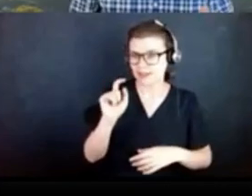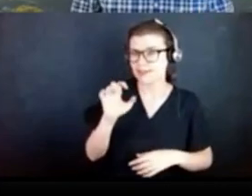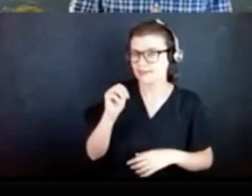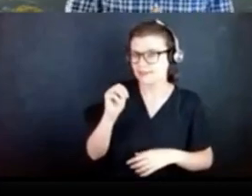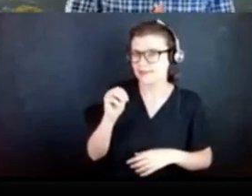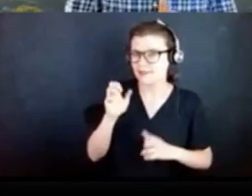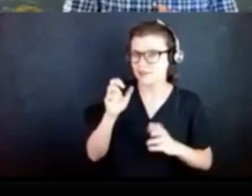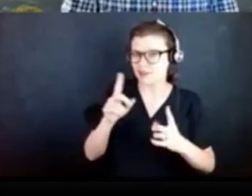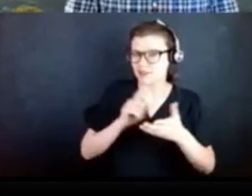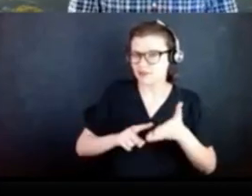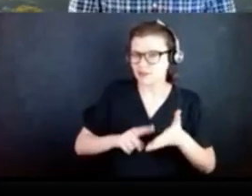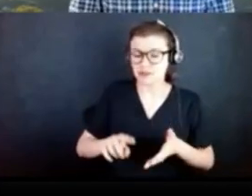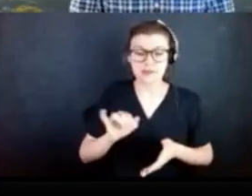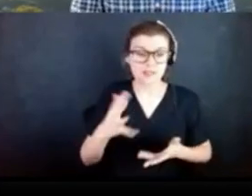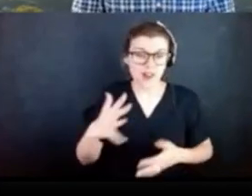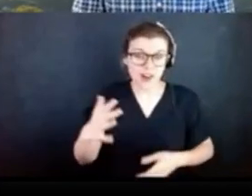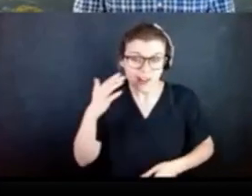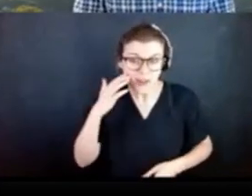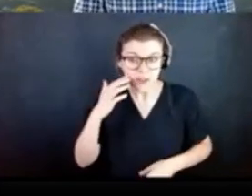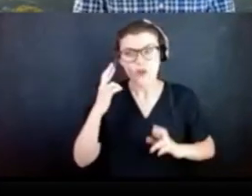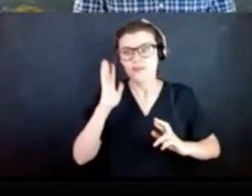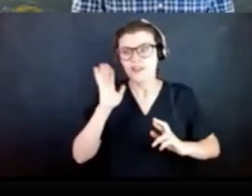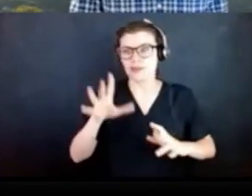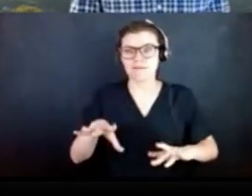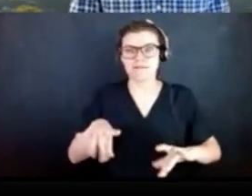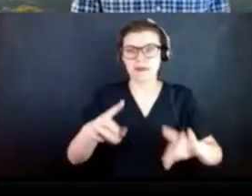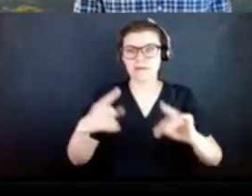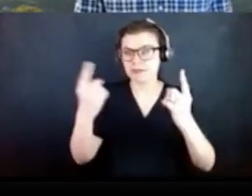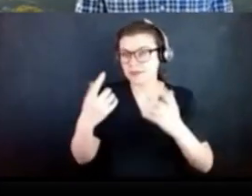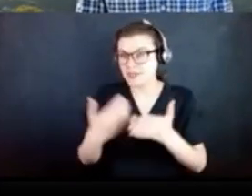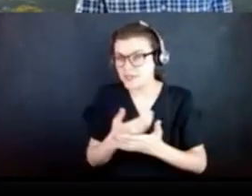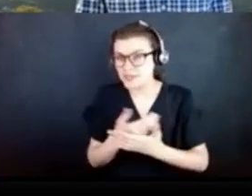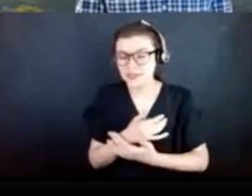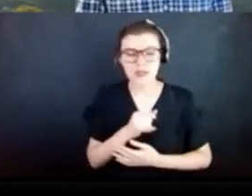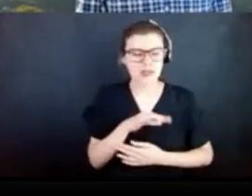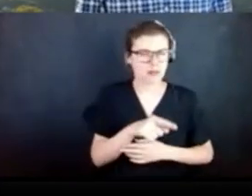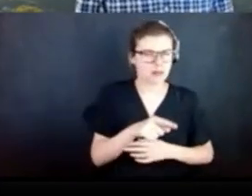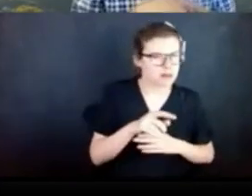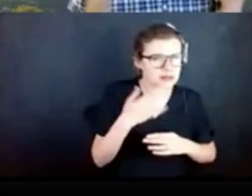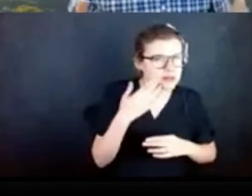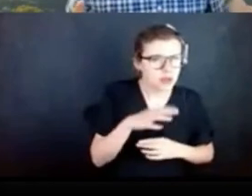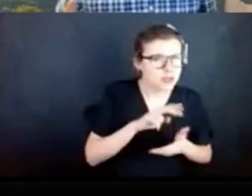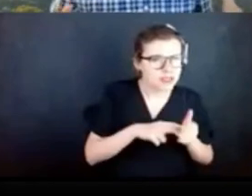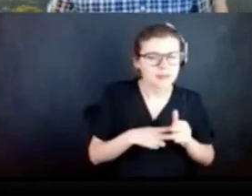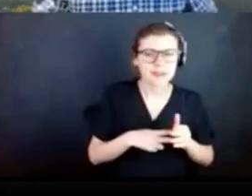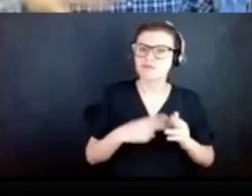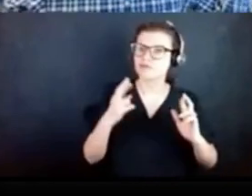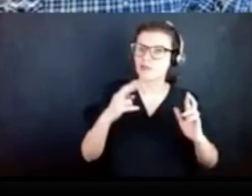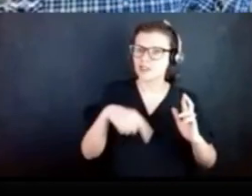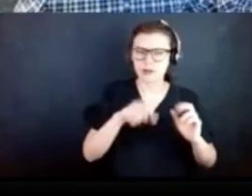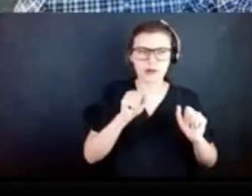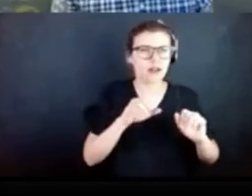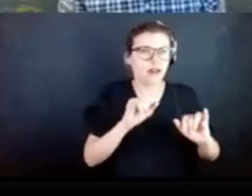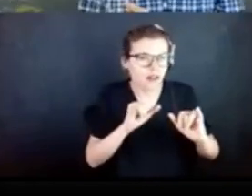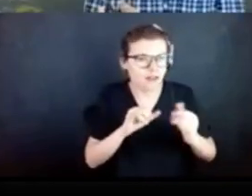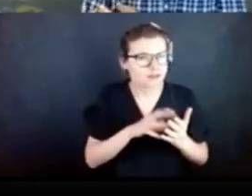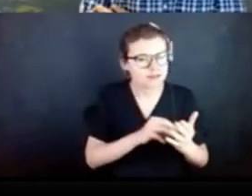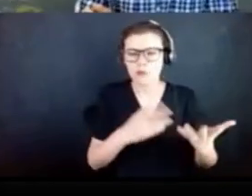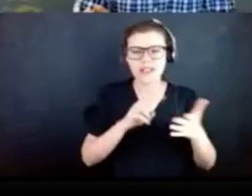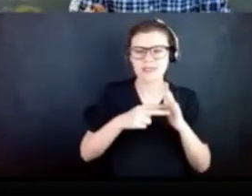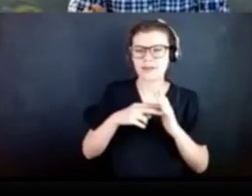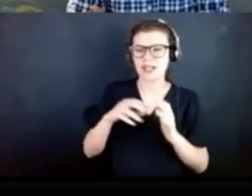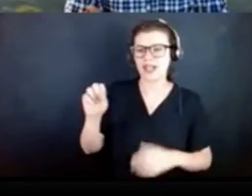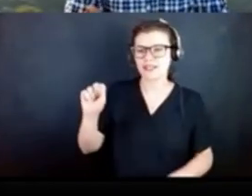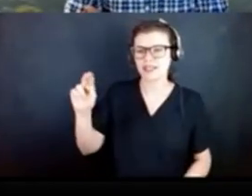hopefully, if you're already familiar, you'll learn something new. And if this is new to you, hopefully this will be an accessible introduction to social network analysis, a broad umbrella